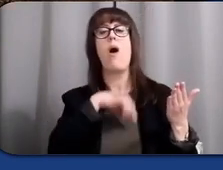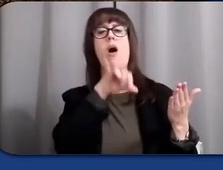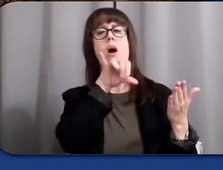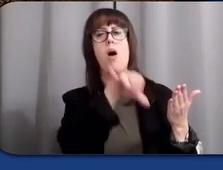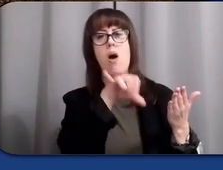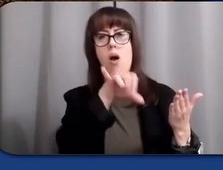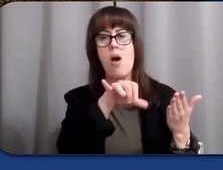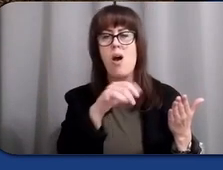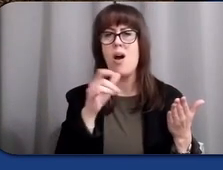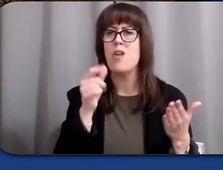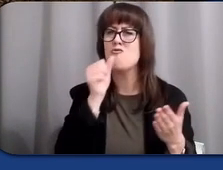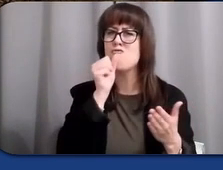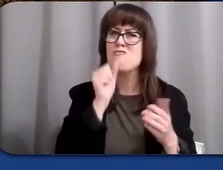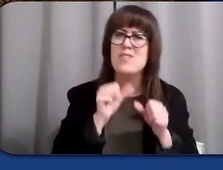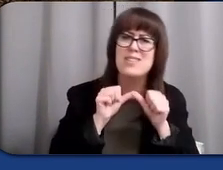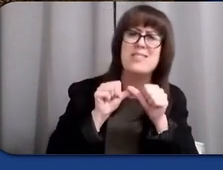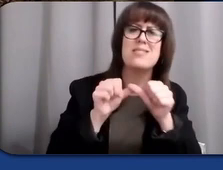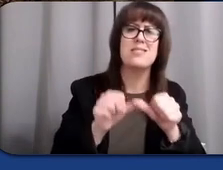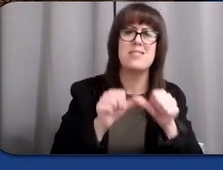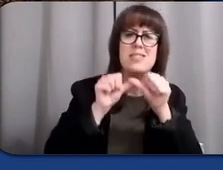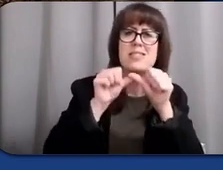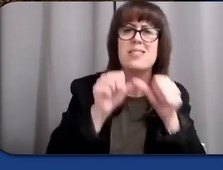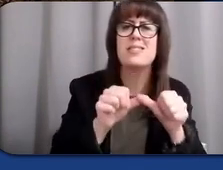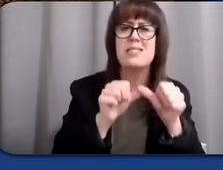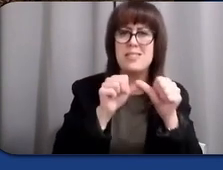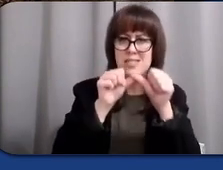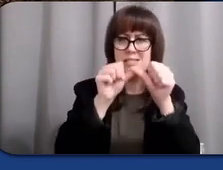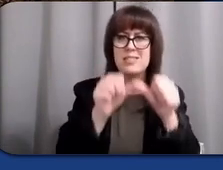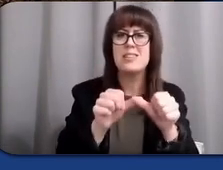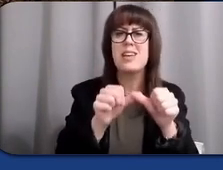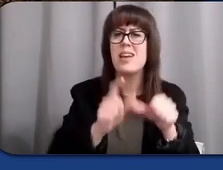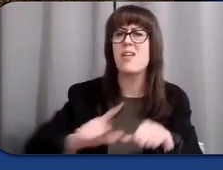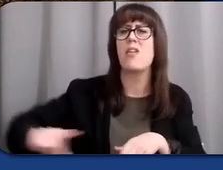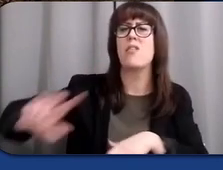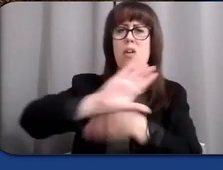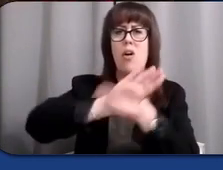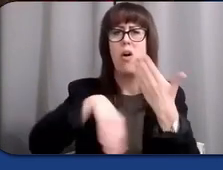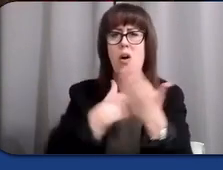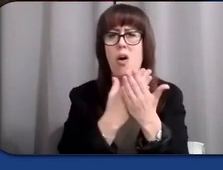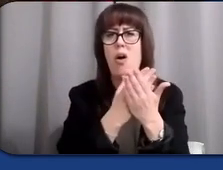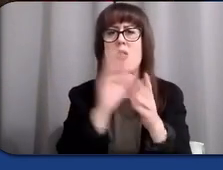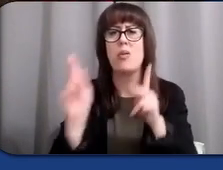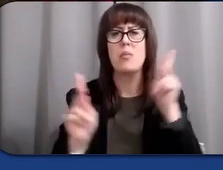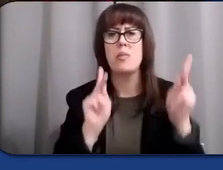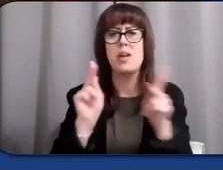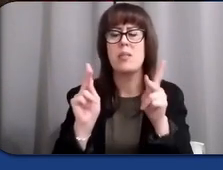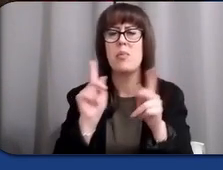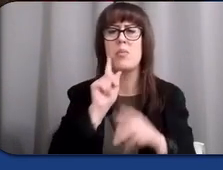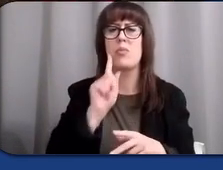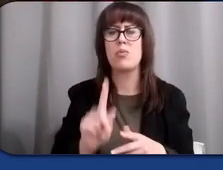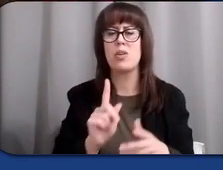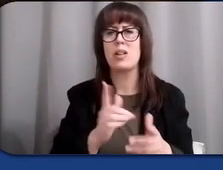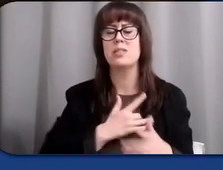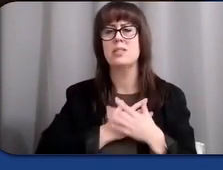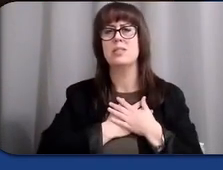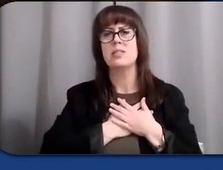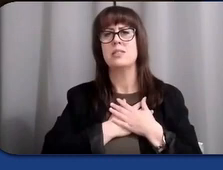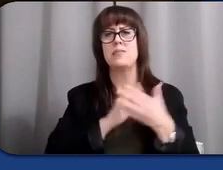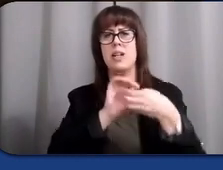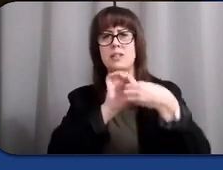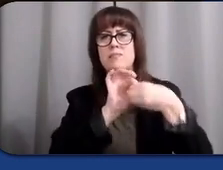these people, but it became so humanized. It always takes you to be in a location to see it. So not only were there